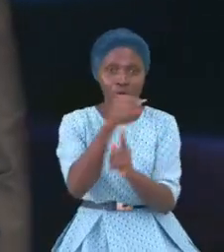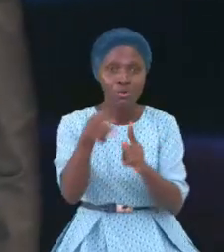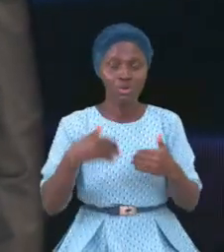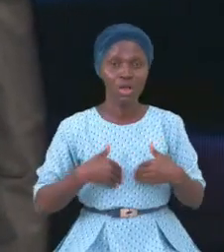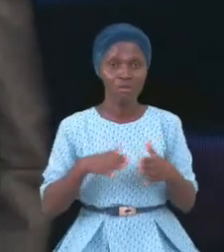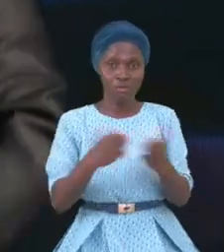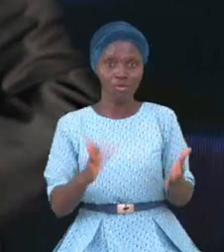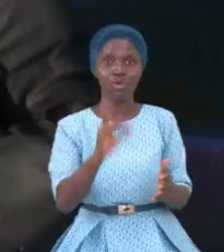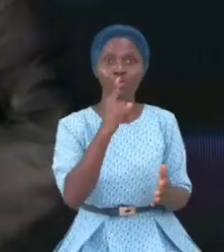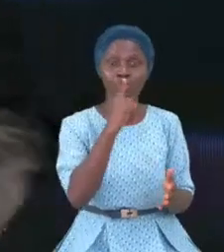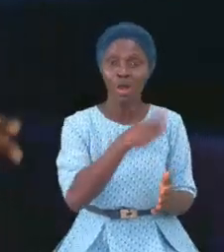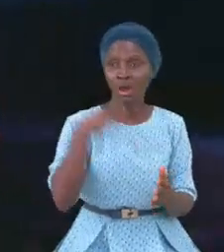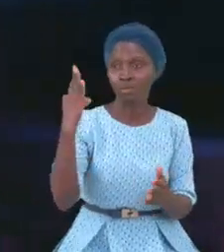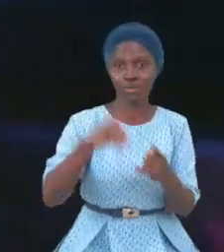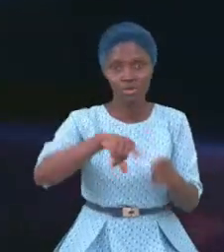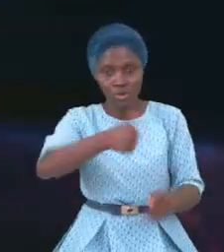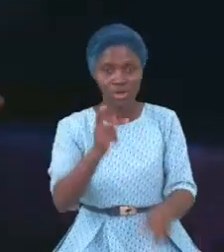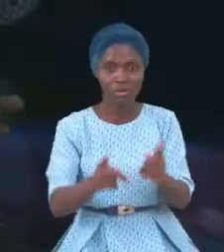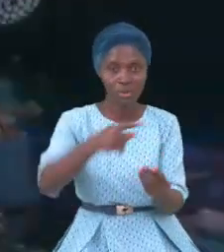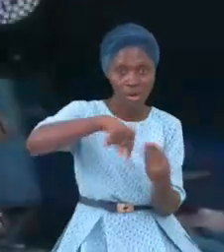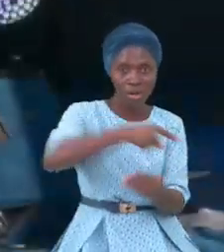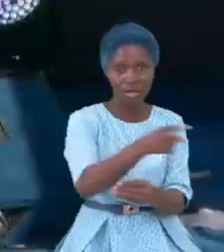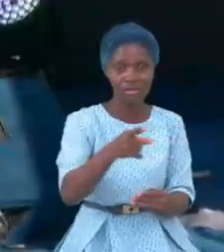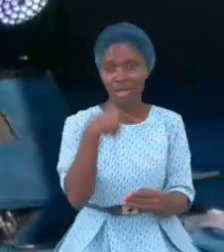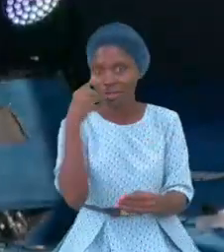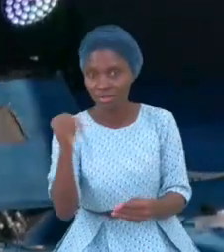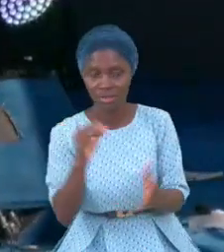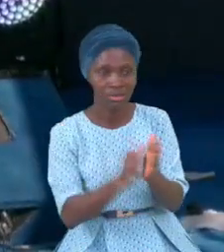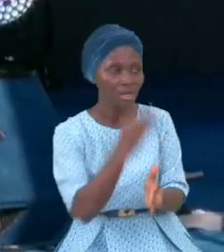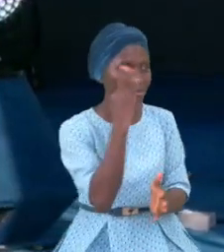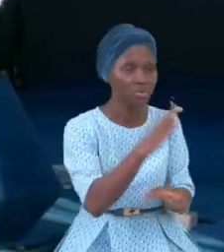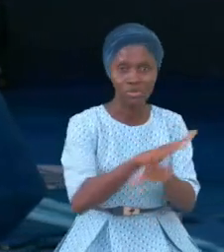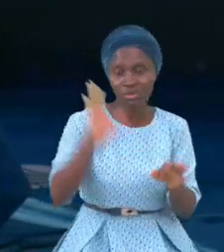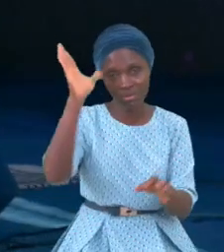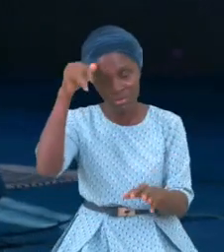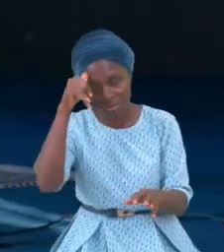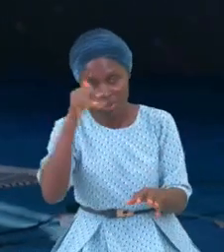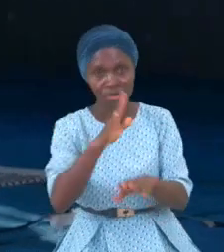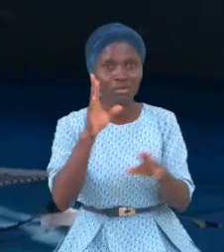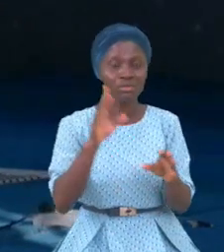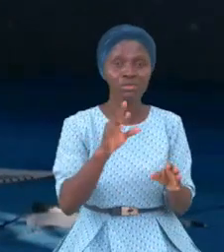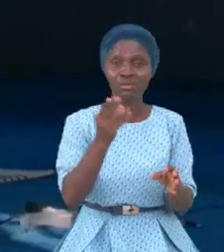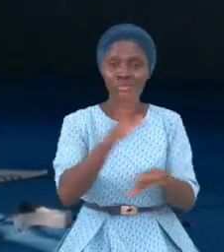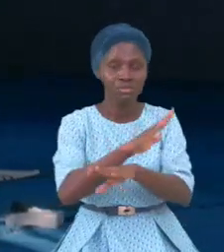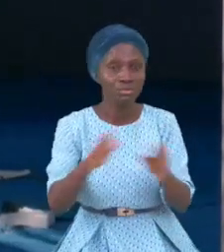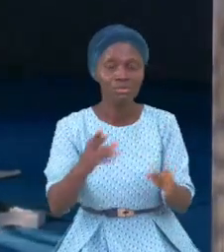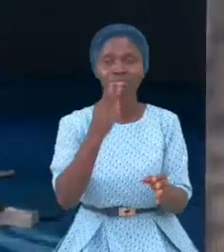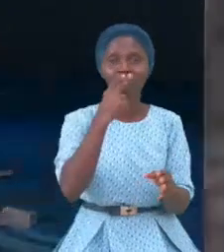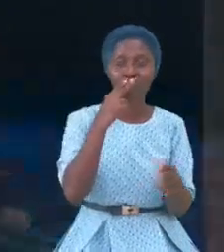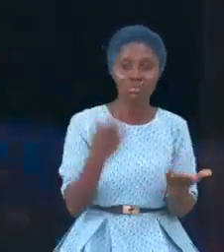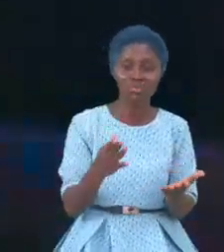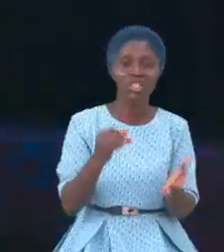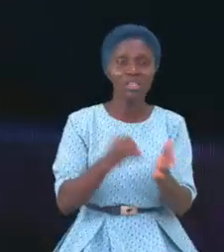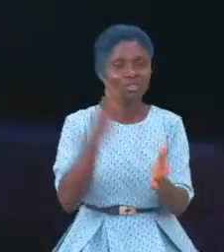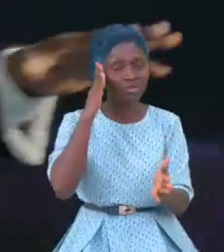told other people around you, and you say, rebel not, and you say, no cigarette, it will damage your life. Alcohol, it will damage